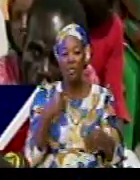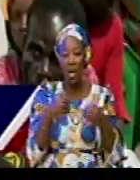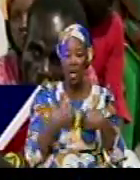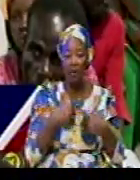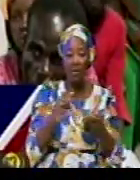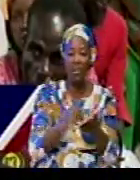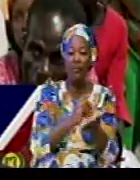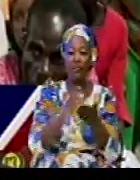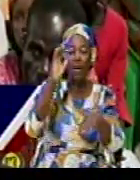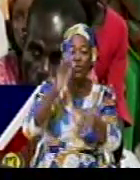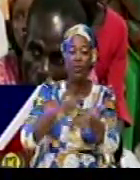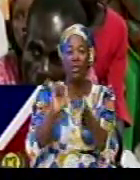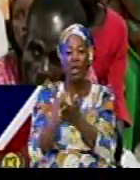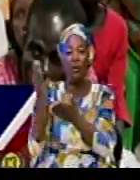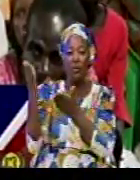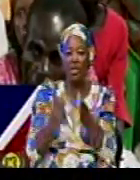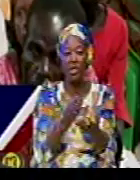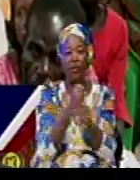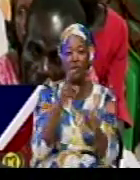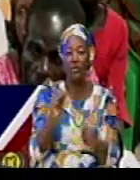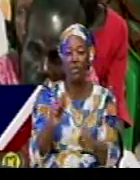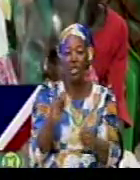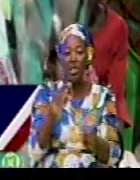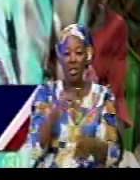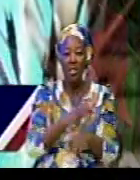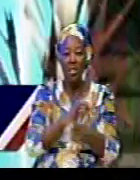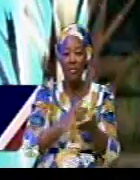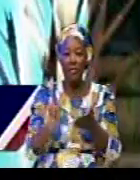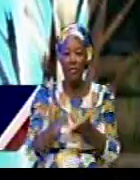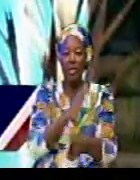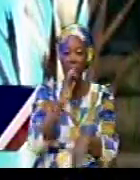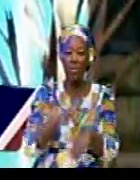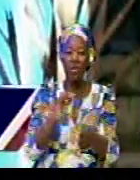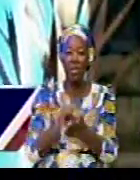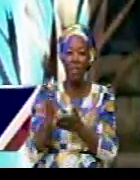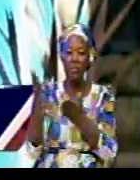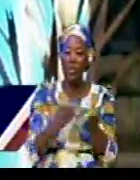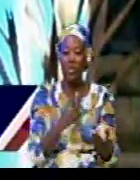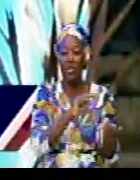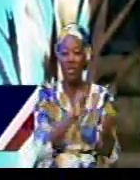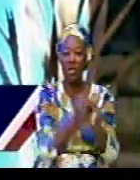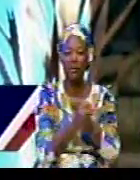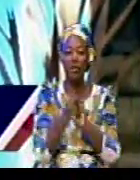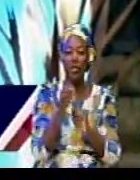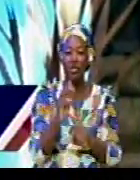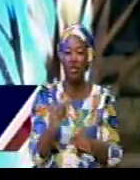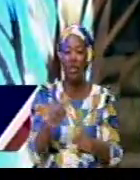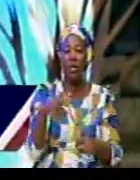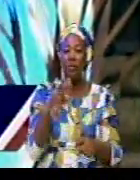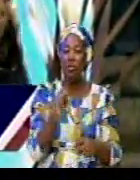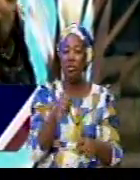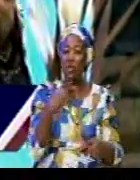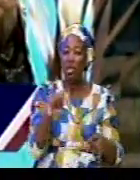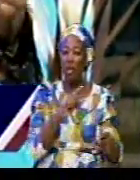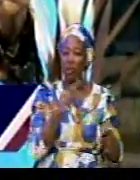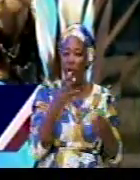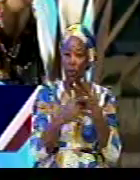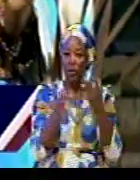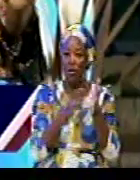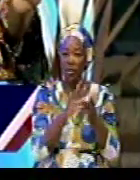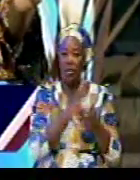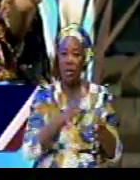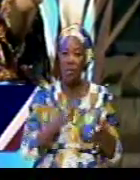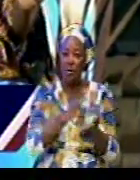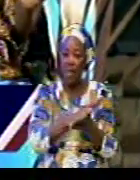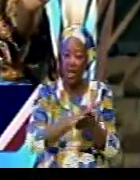divine touch that brings salvation, divine touch that brings transformation, the blood